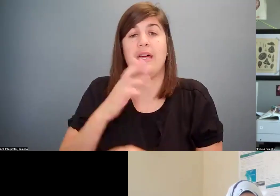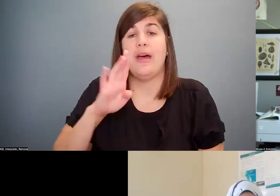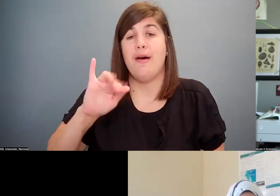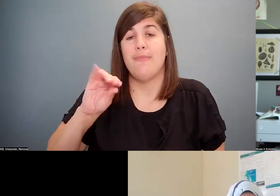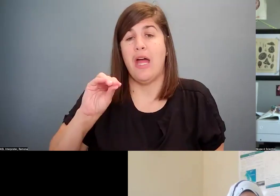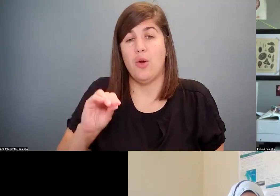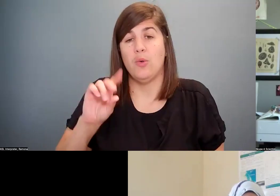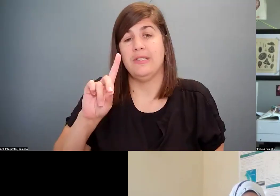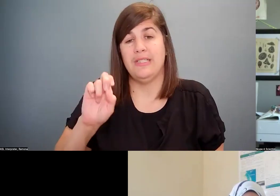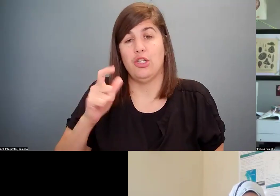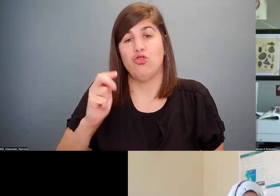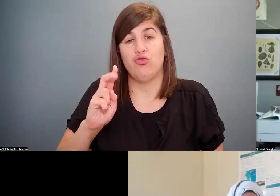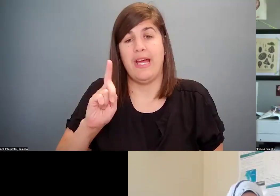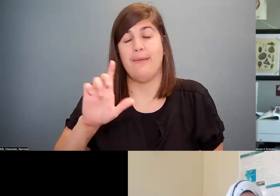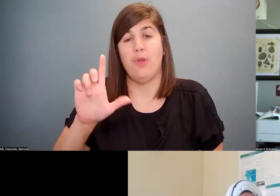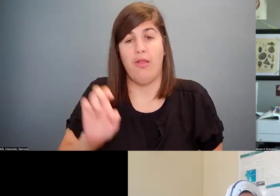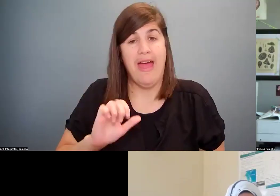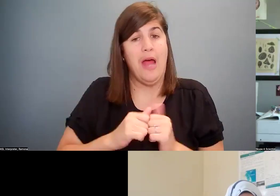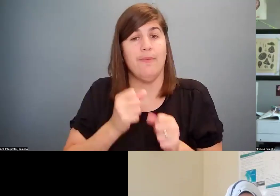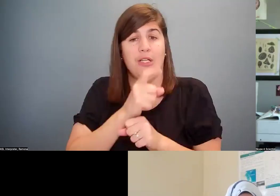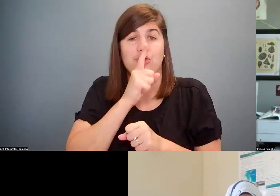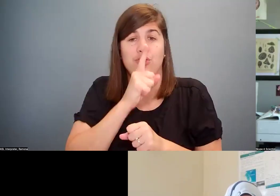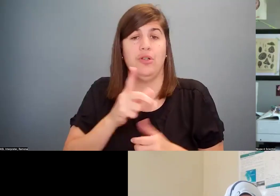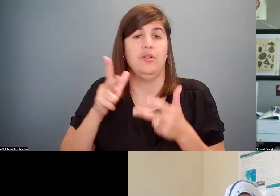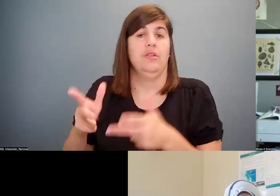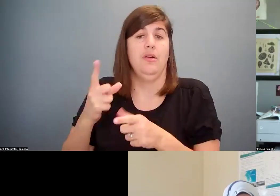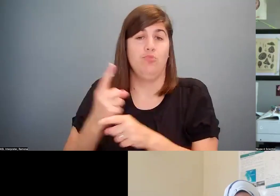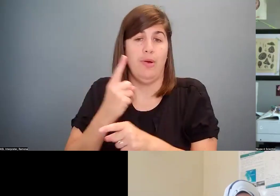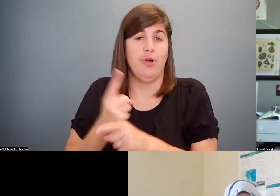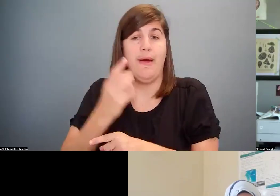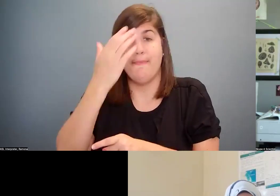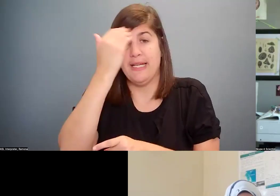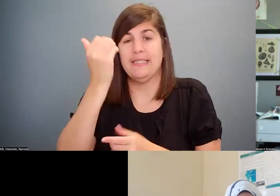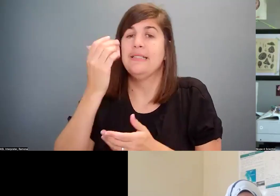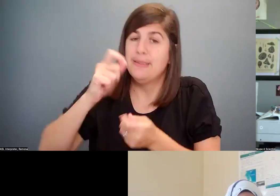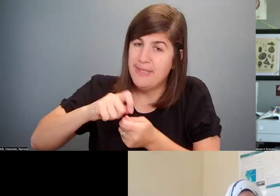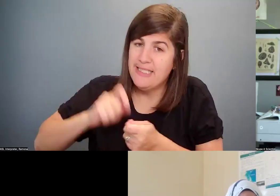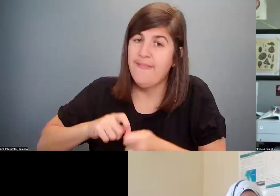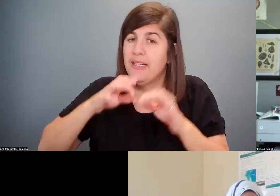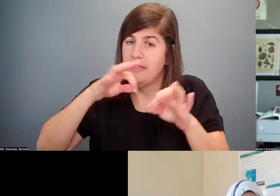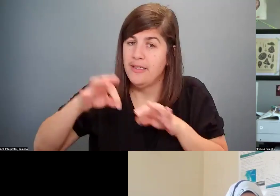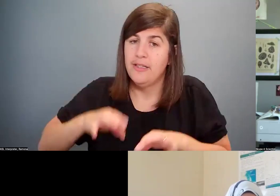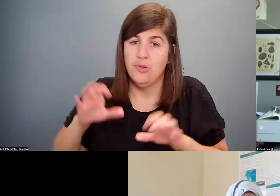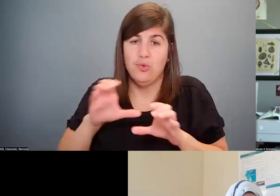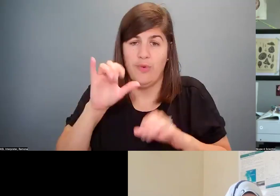and following the instructions for how to make sure you dispose of them properly, because there are specific instructions to do that.